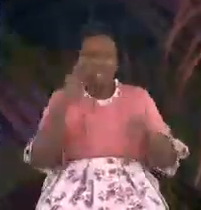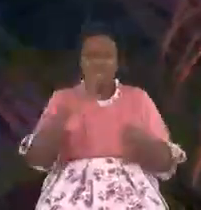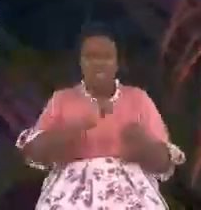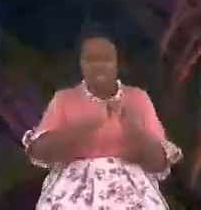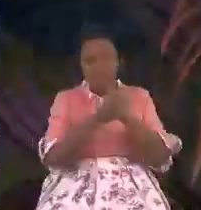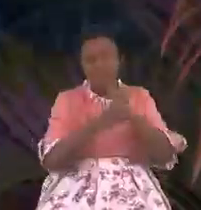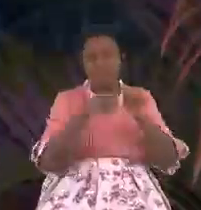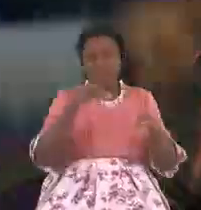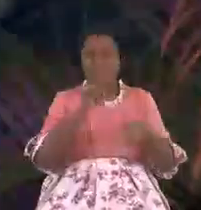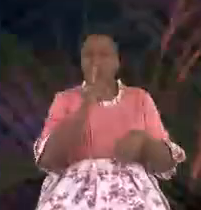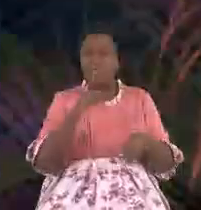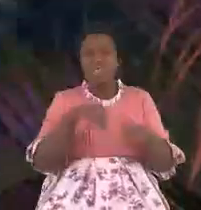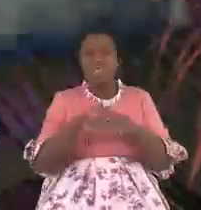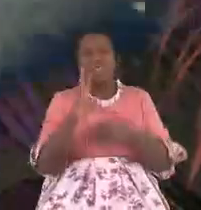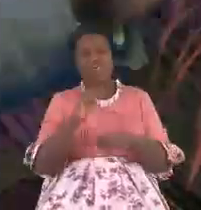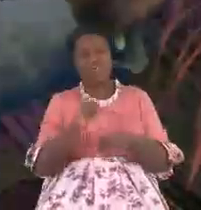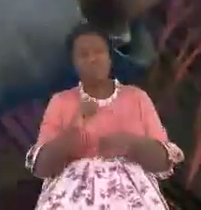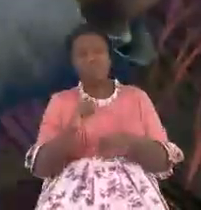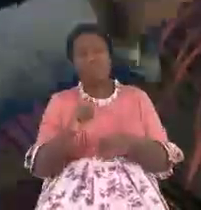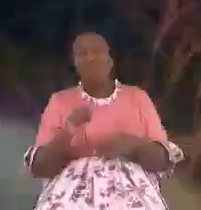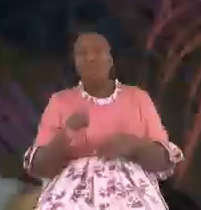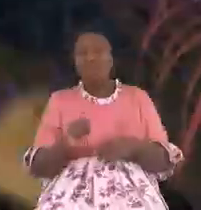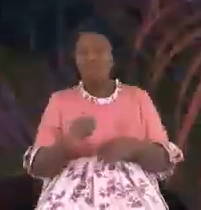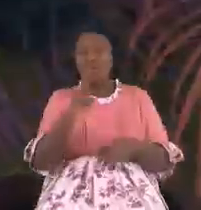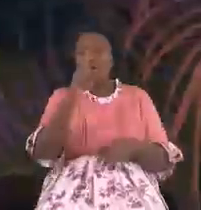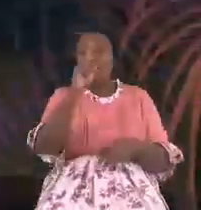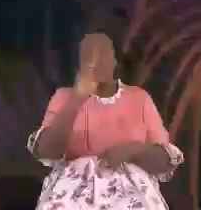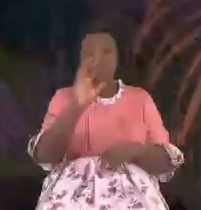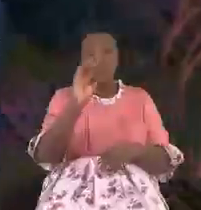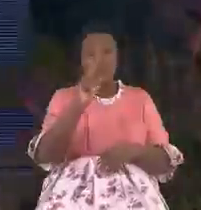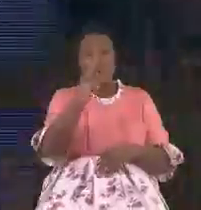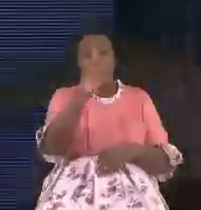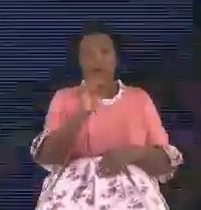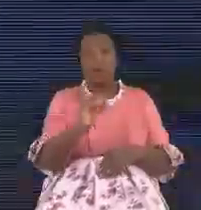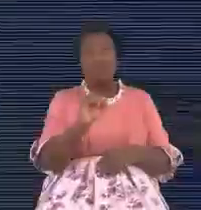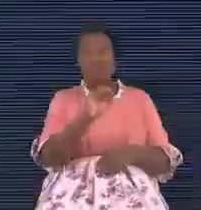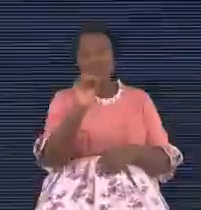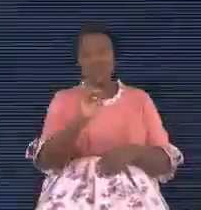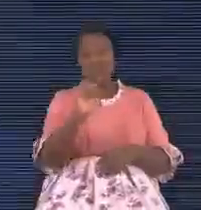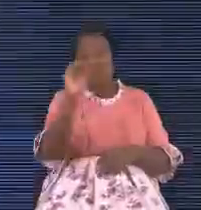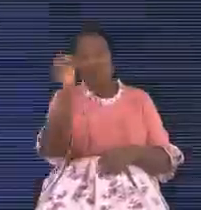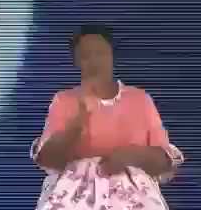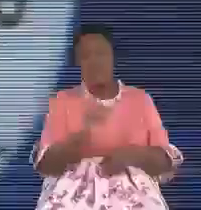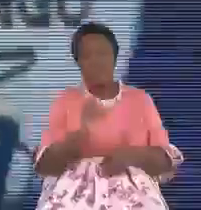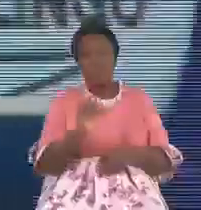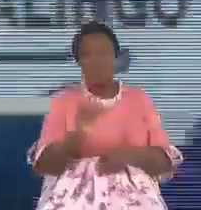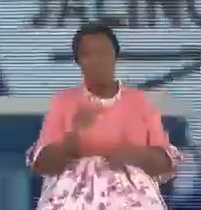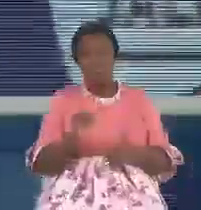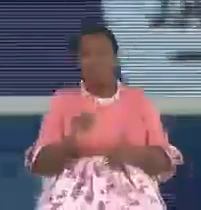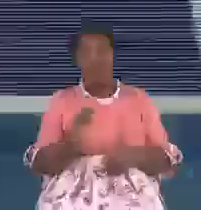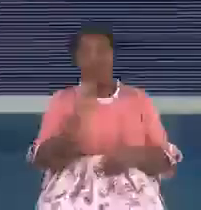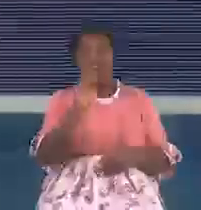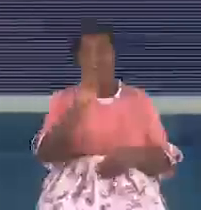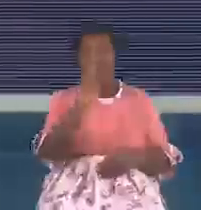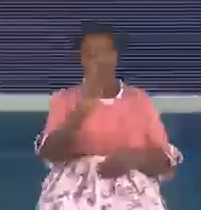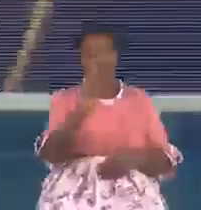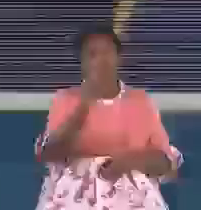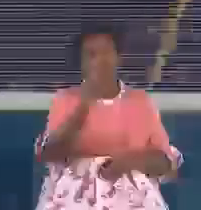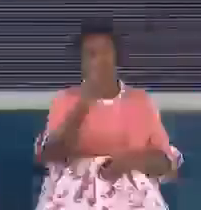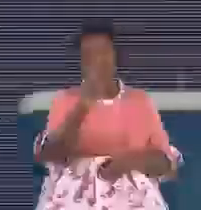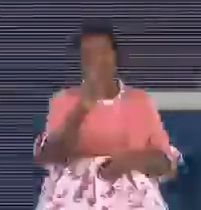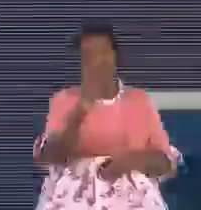indeed hundred percent that the lord has touched your heart your